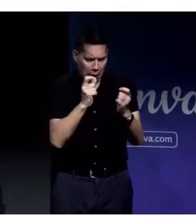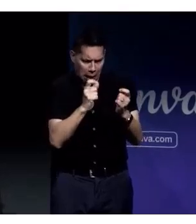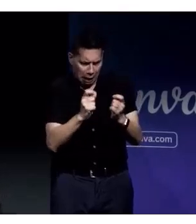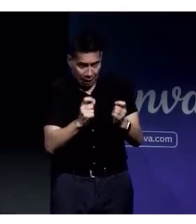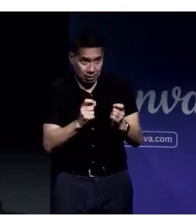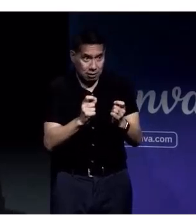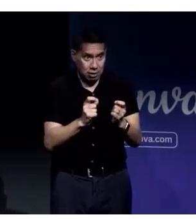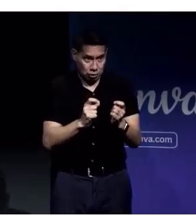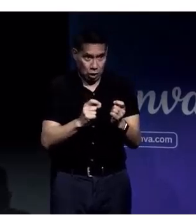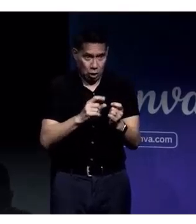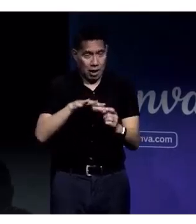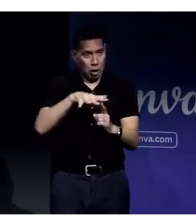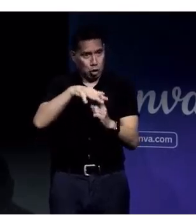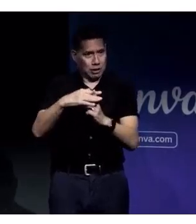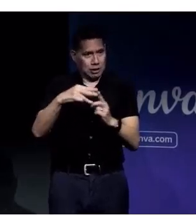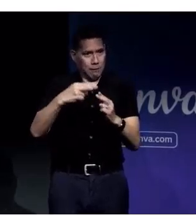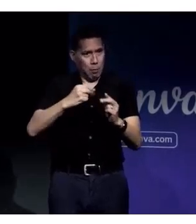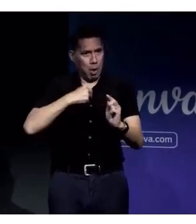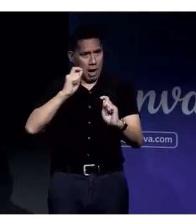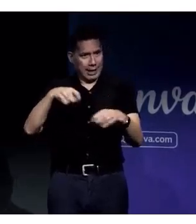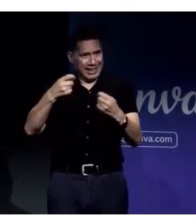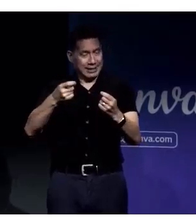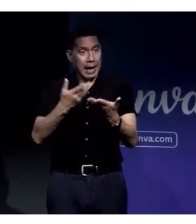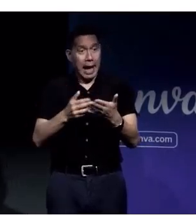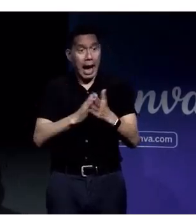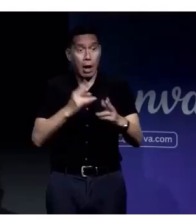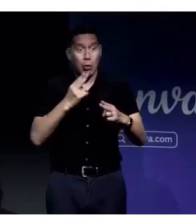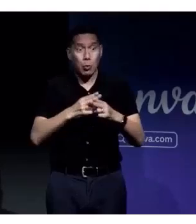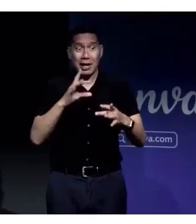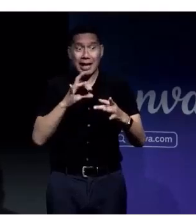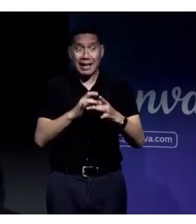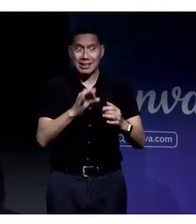of this talk, how did the quick links go?